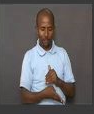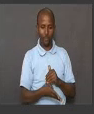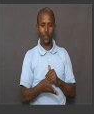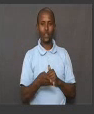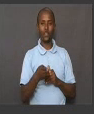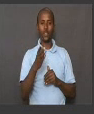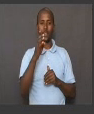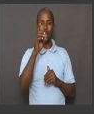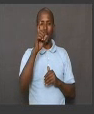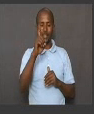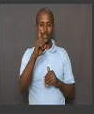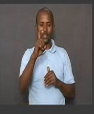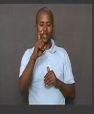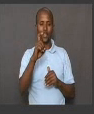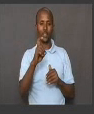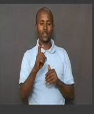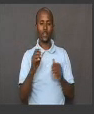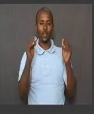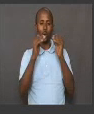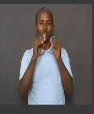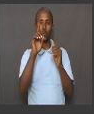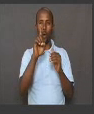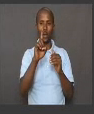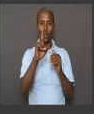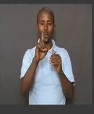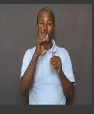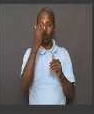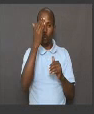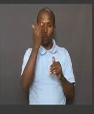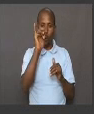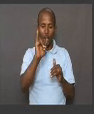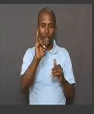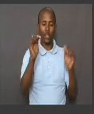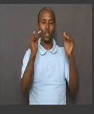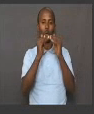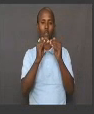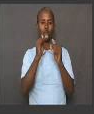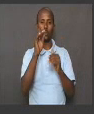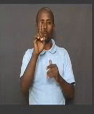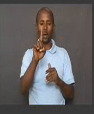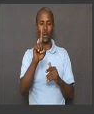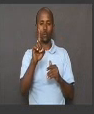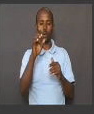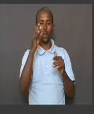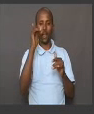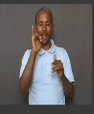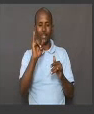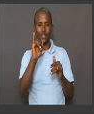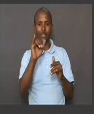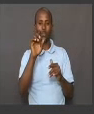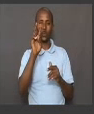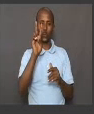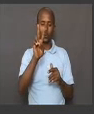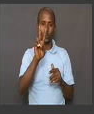when x equals 1, and y equals 1 when x equals